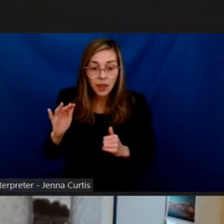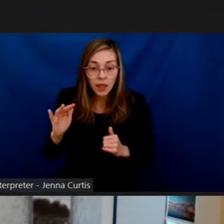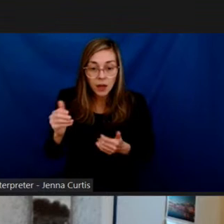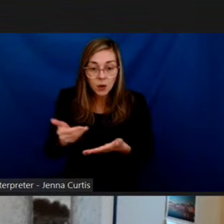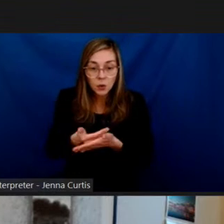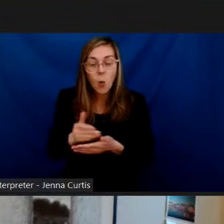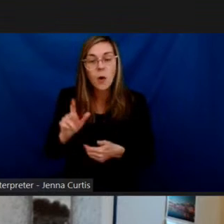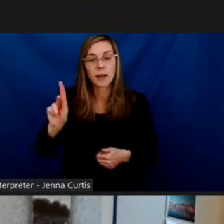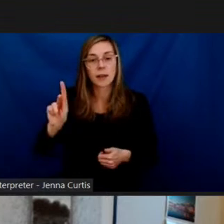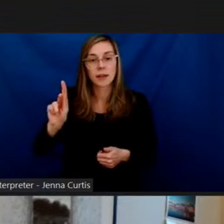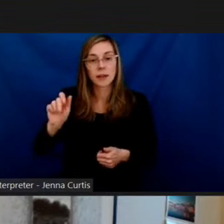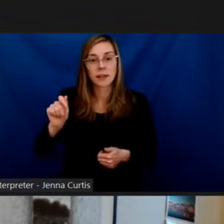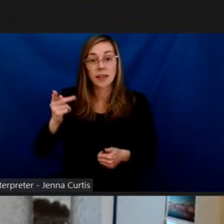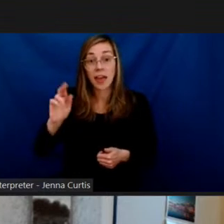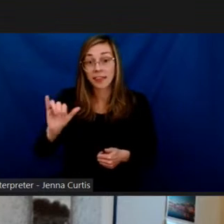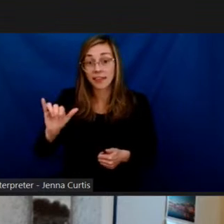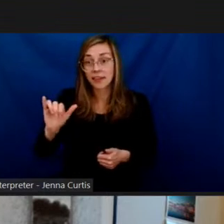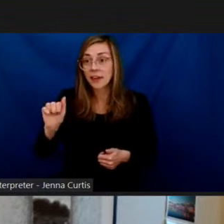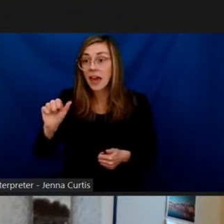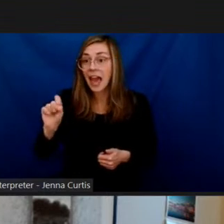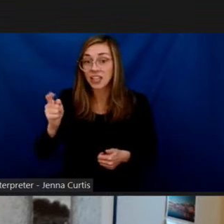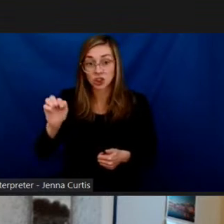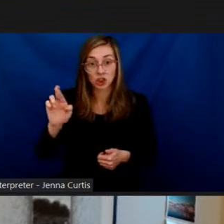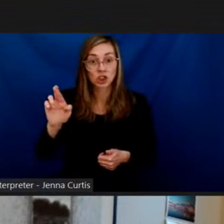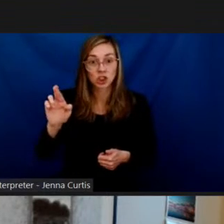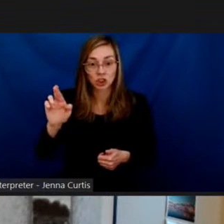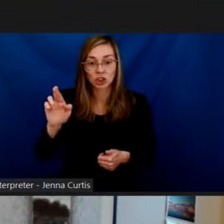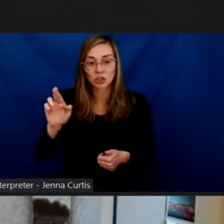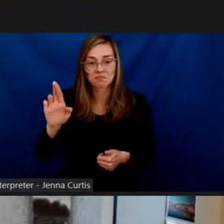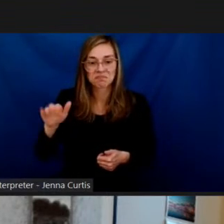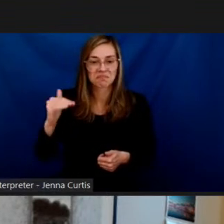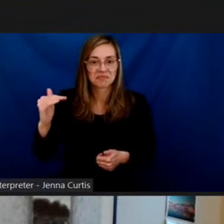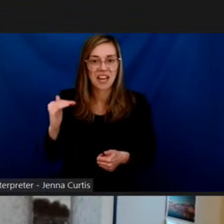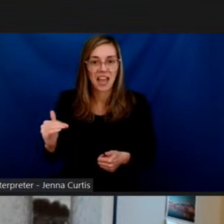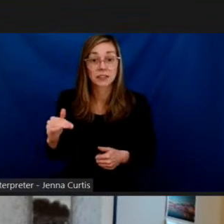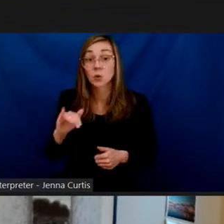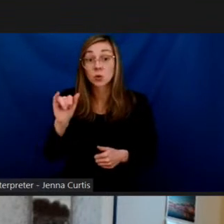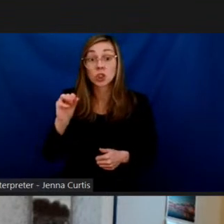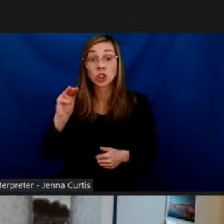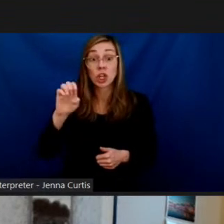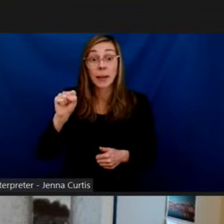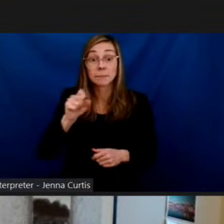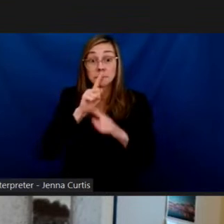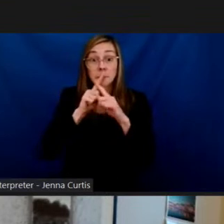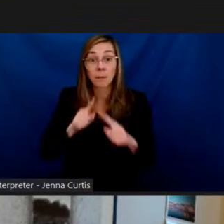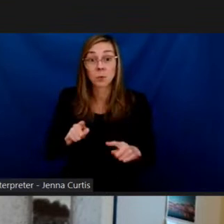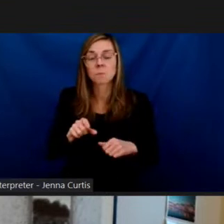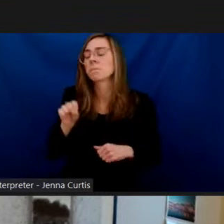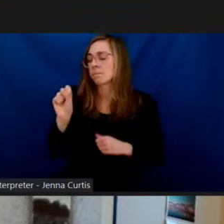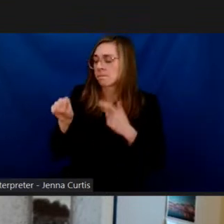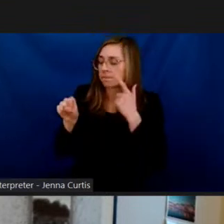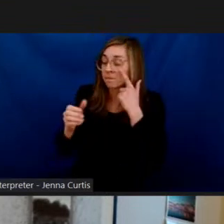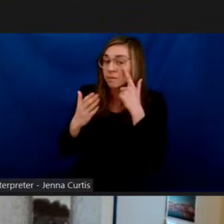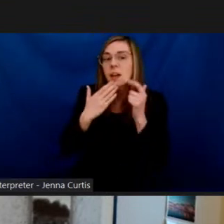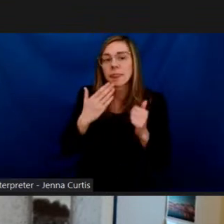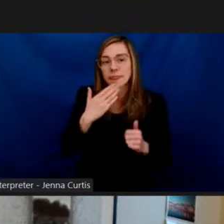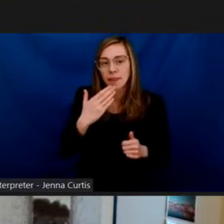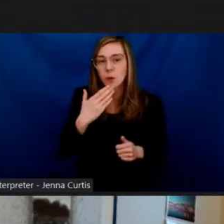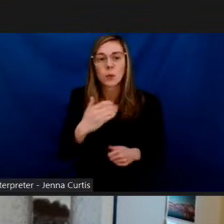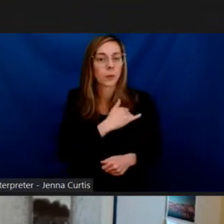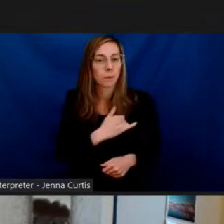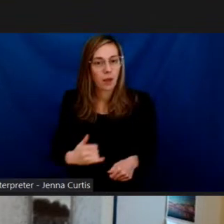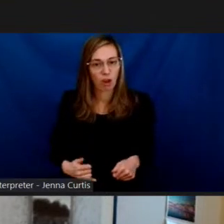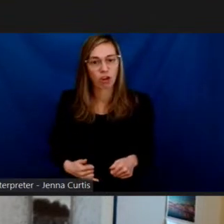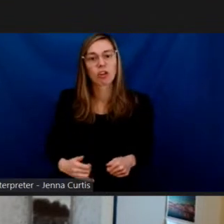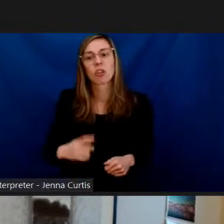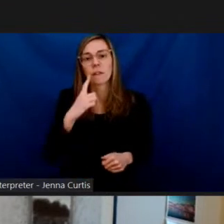Kathy Astor. We'll put you on deck for next person. So James, can you unmute? Yeah, thanks. Thanks, Mr. Mayor, for tackling